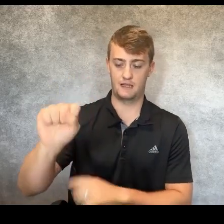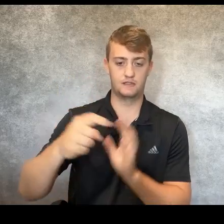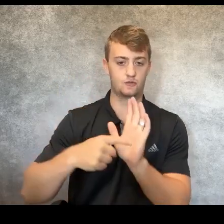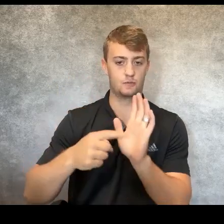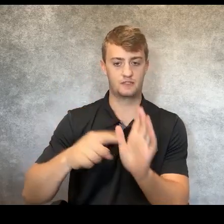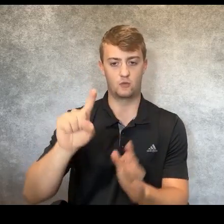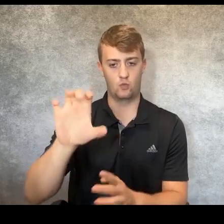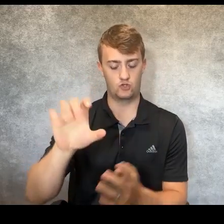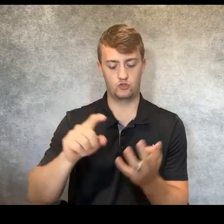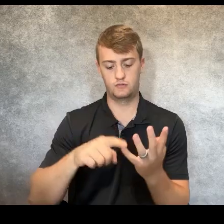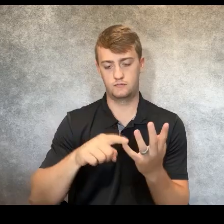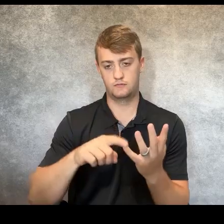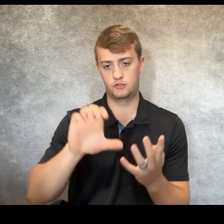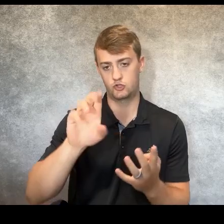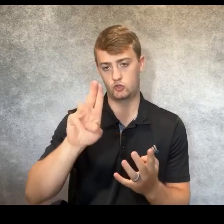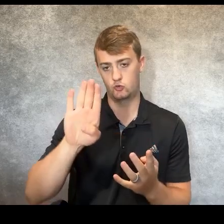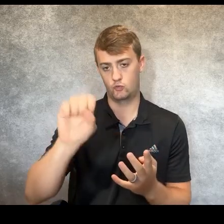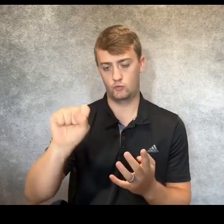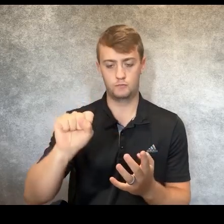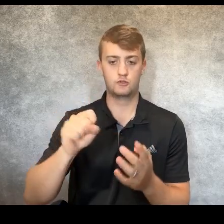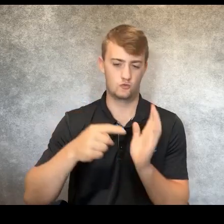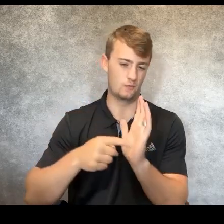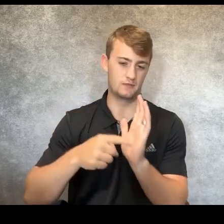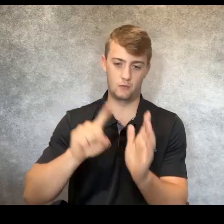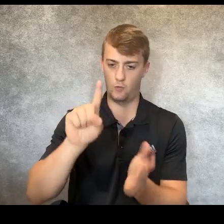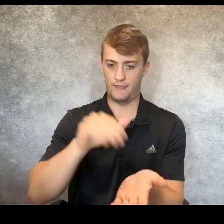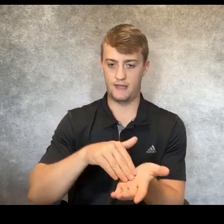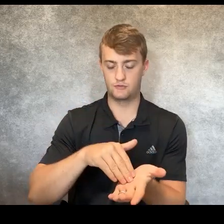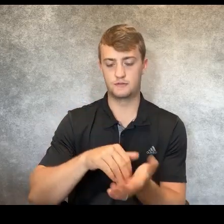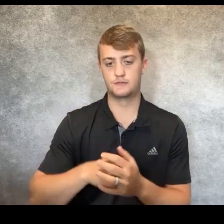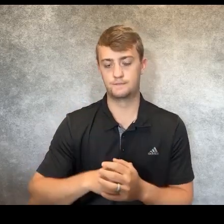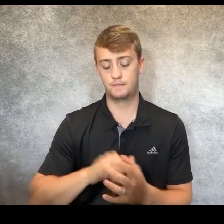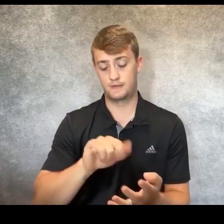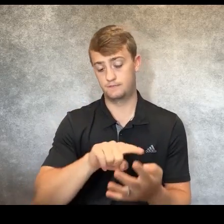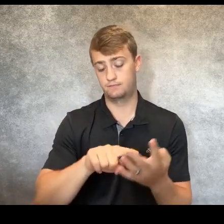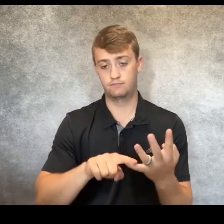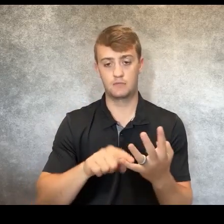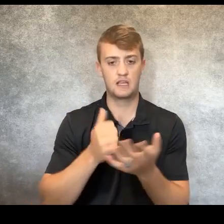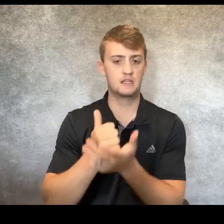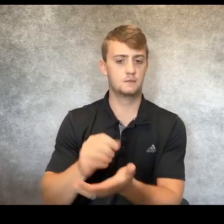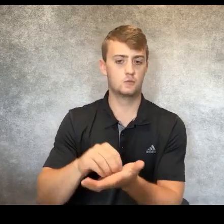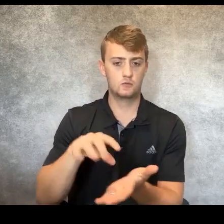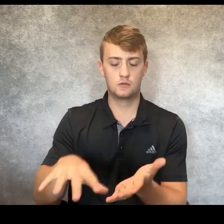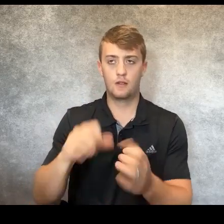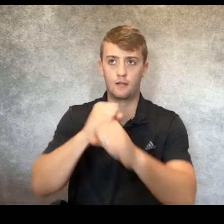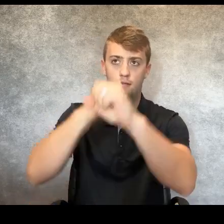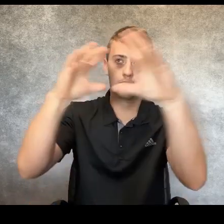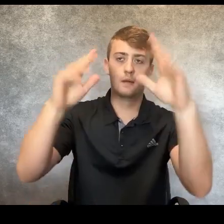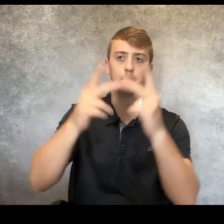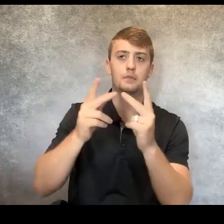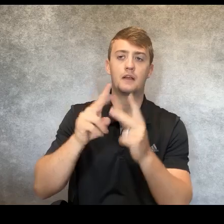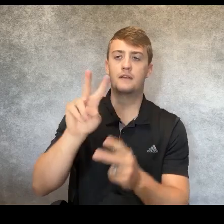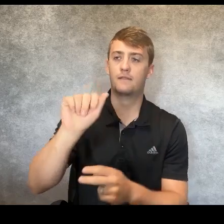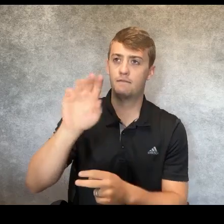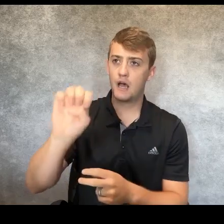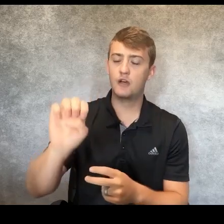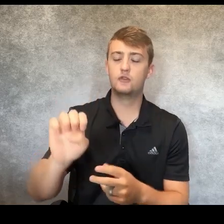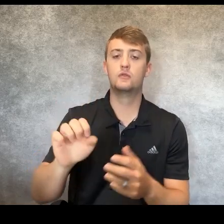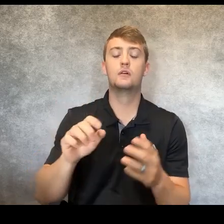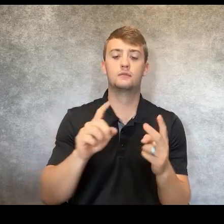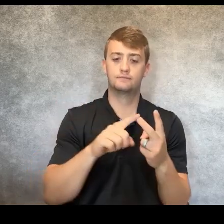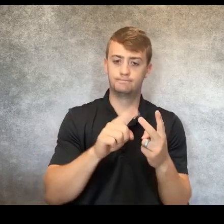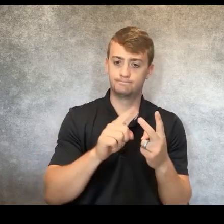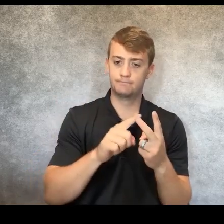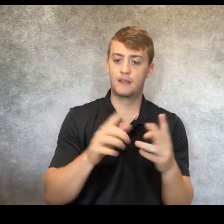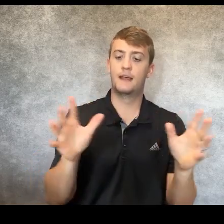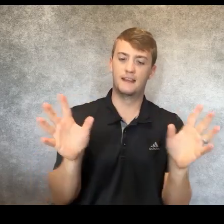represent hundreds; and cubes, which represent thousands. These blocks help students visualize place value and operations like addition